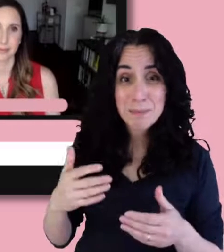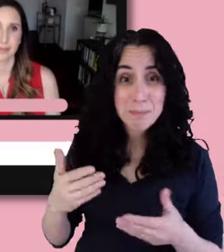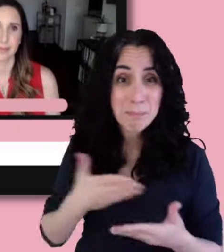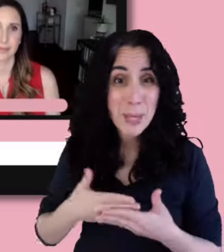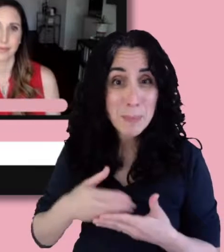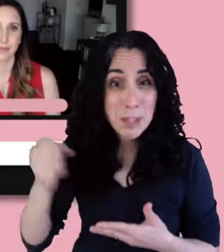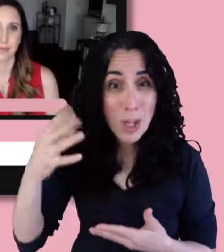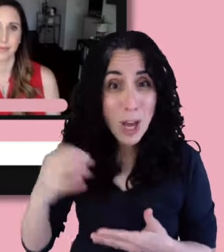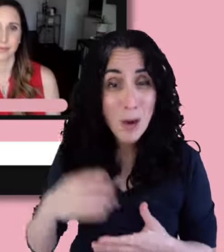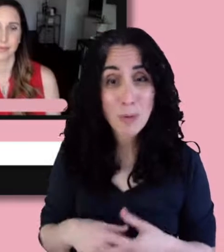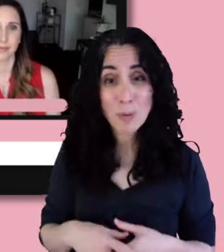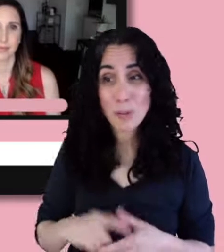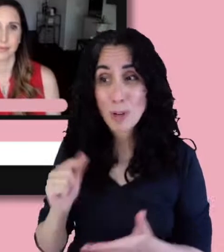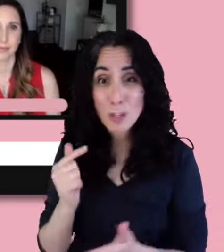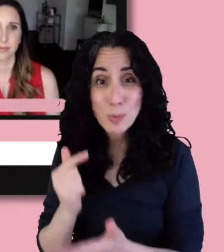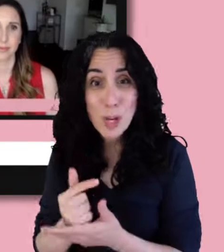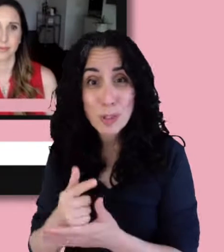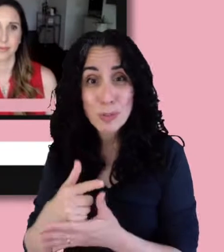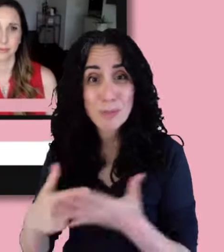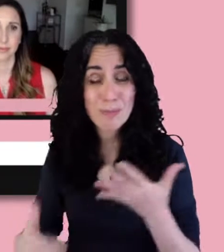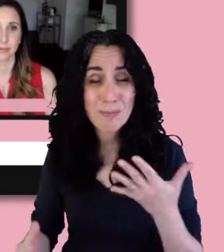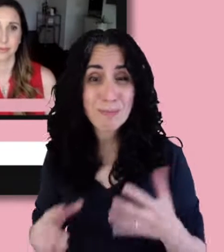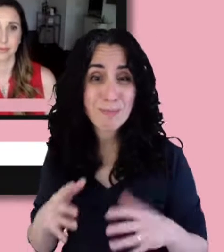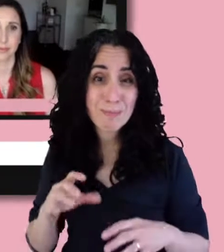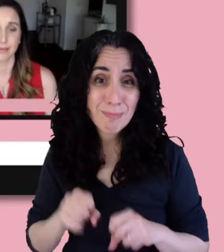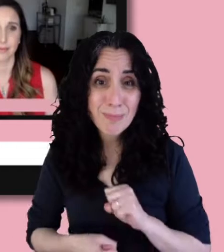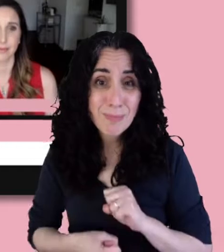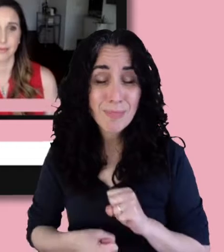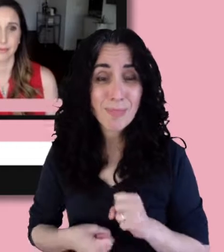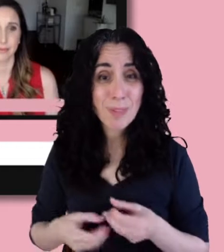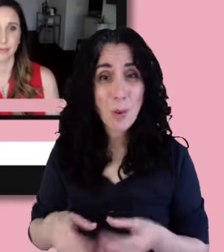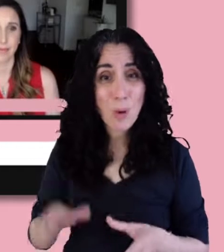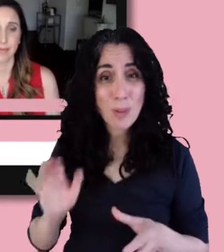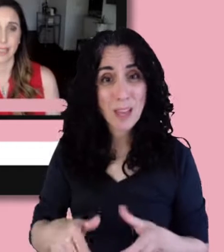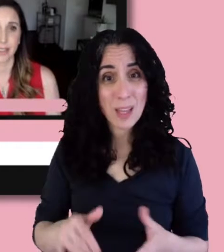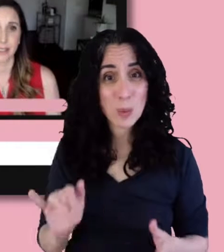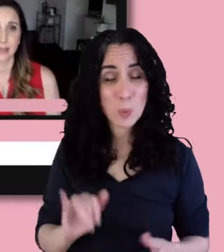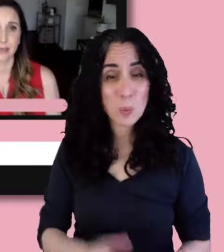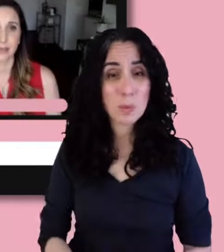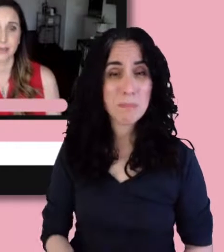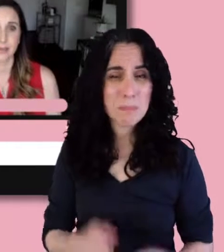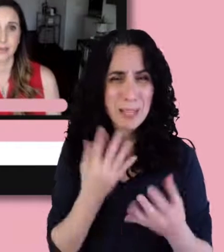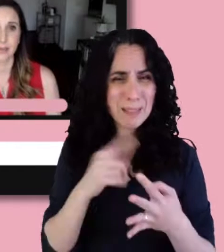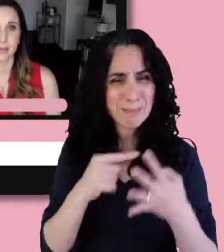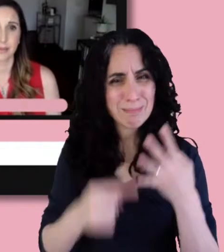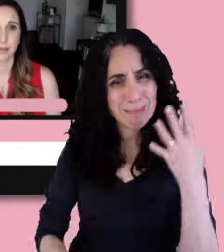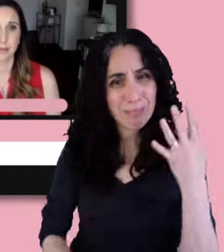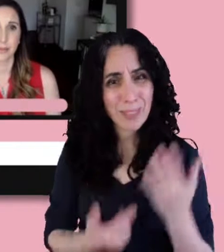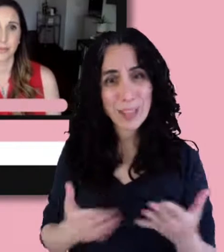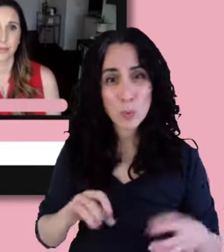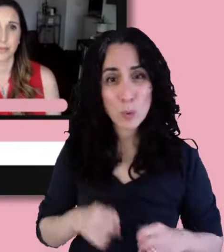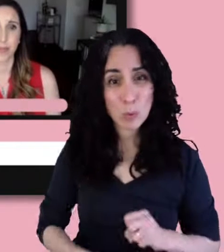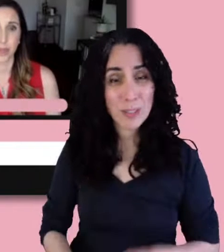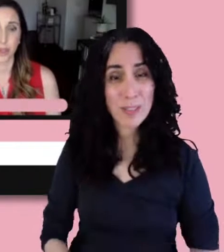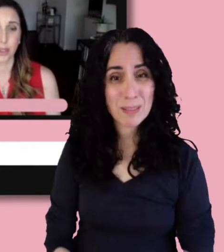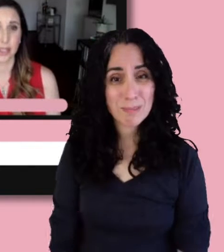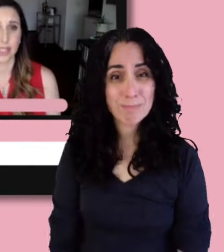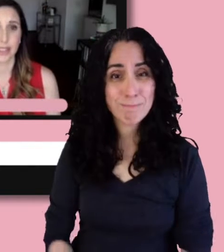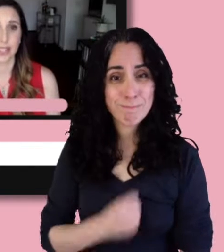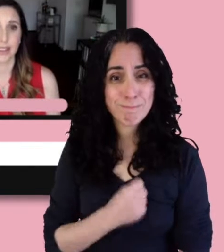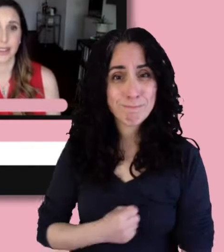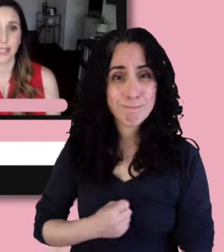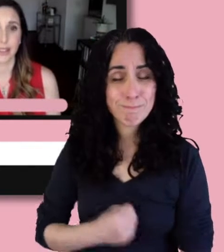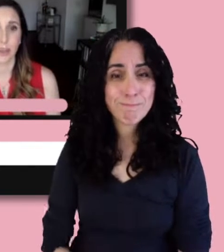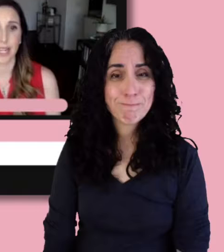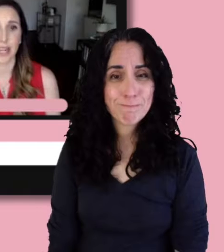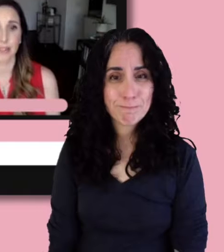But yes, grief looks so different for everyone. There's so many things that we're grieving right now. Sure. And